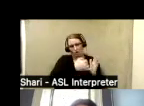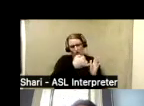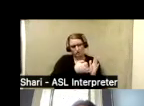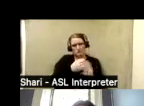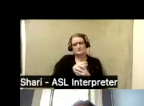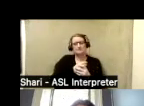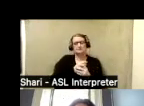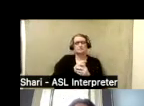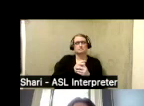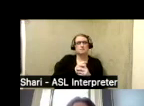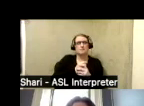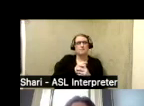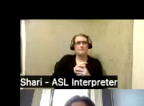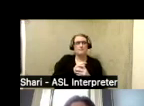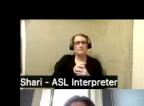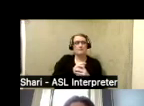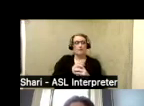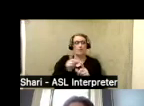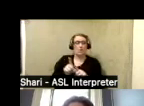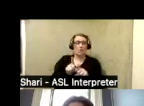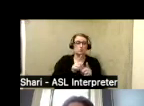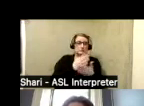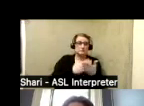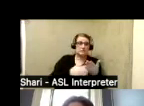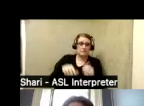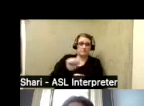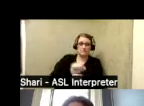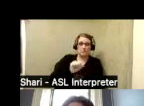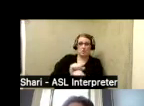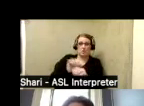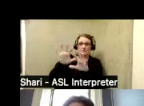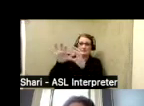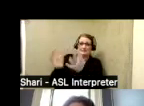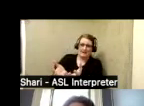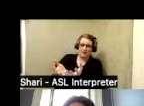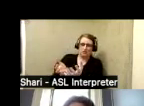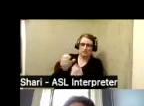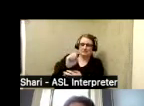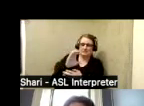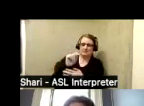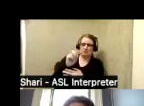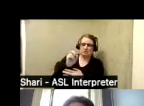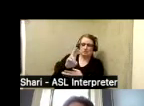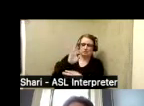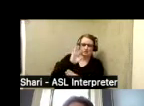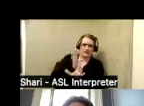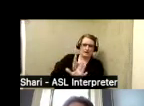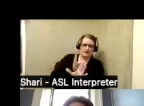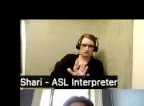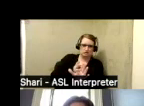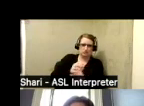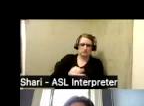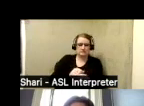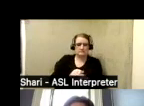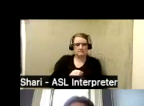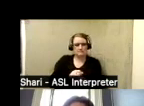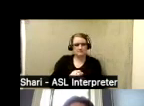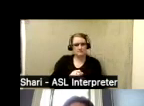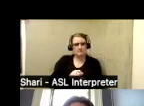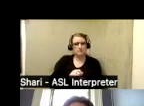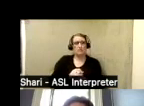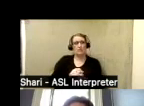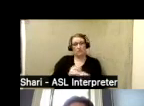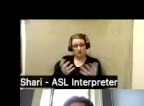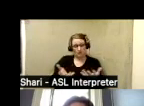others, as well as some of the work in sector psychiatry, which we'll talk about briefly as well in France.